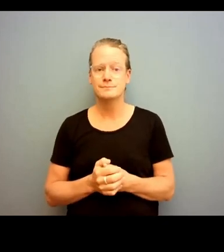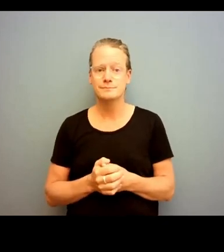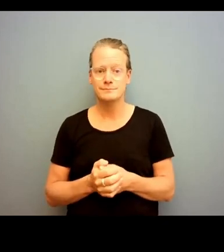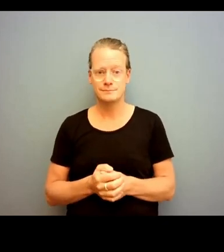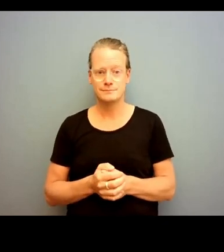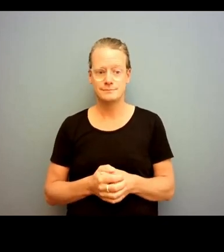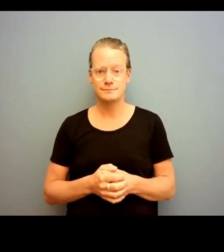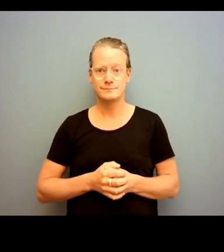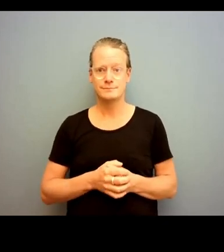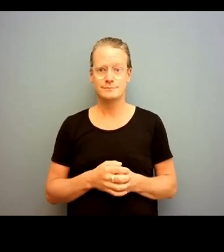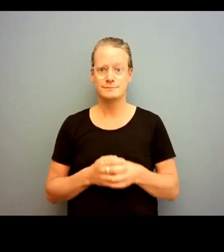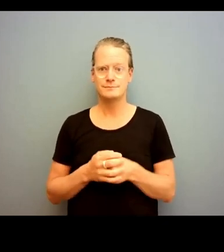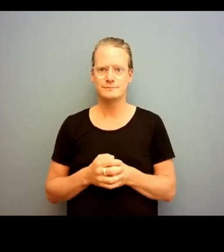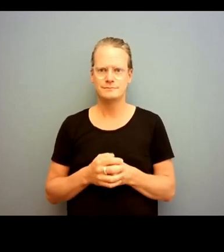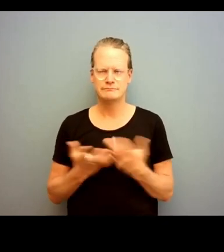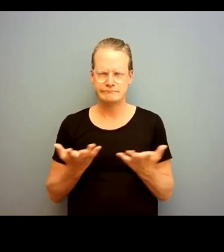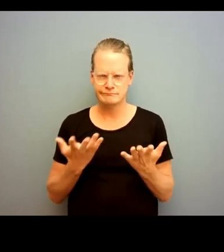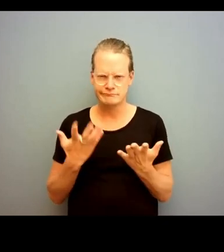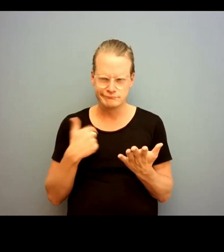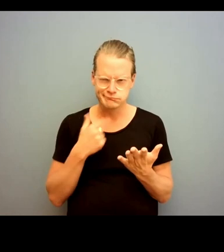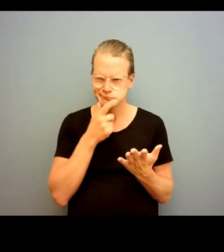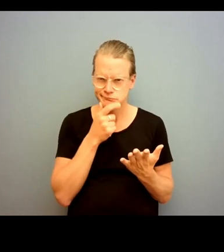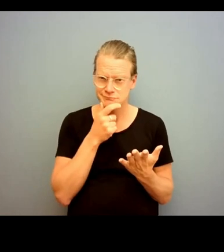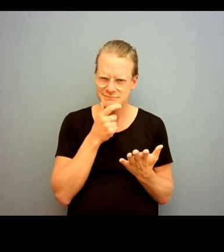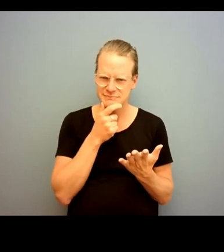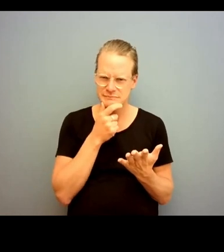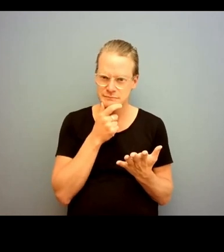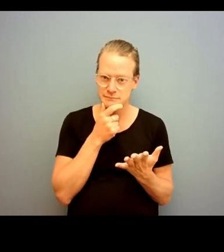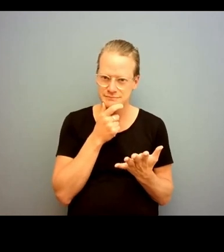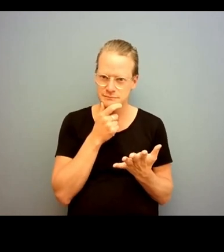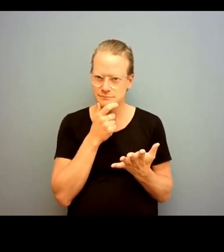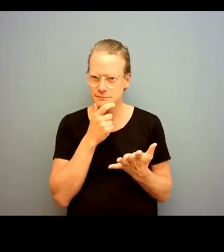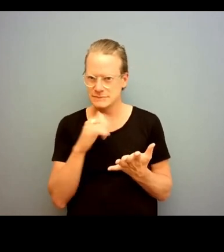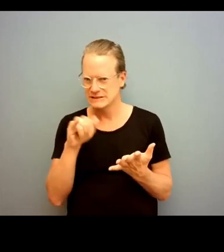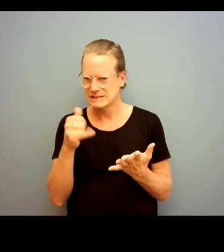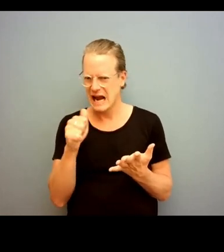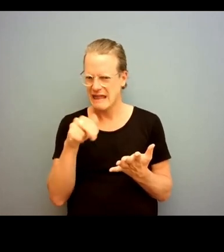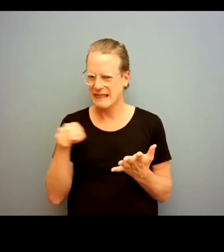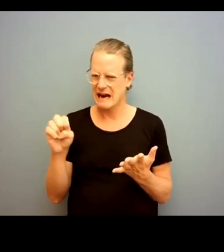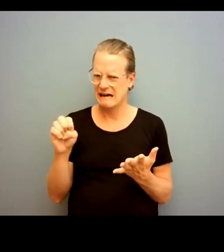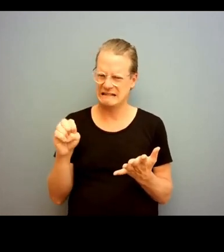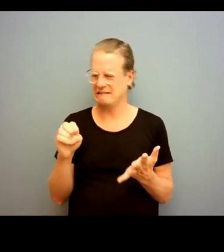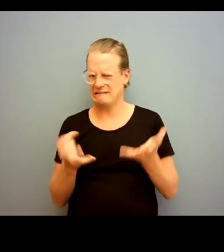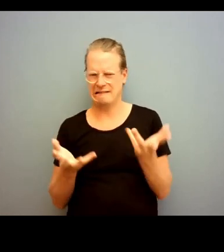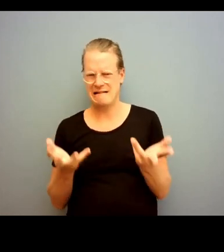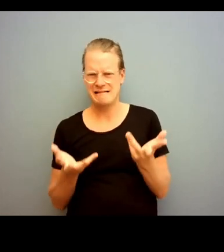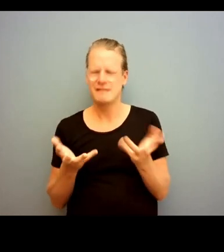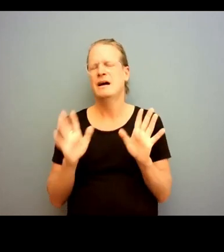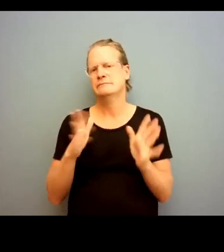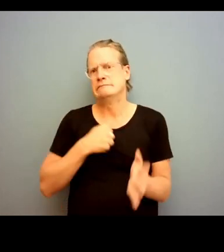now I forgot your name. I have it here. I'm so sorry. I should have been